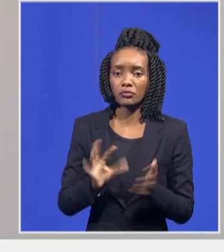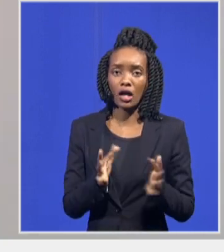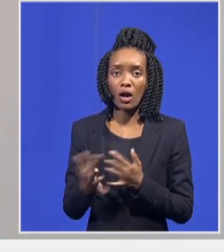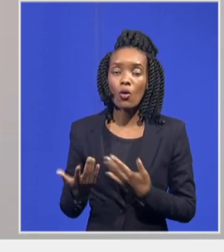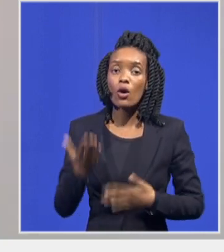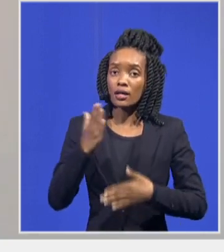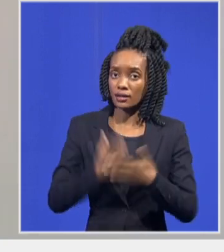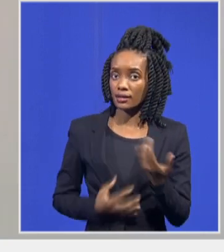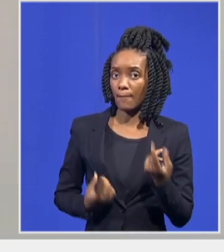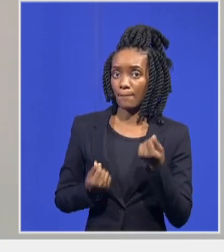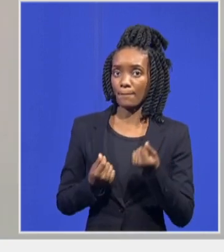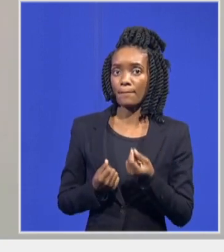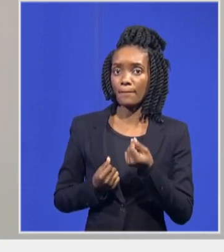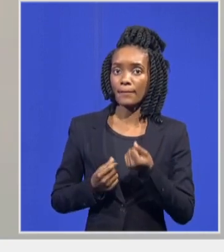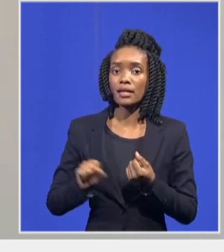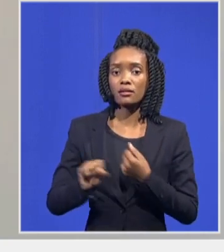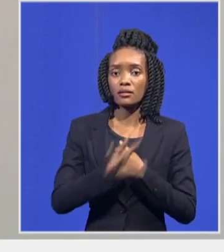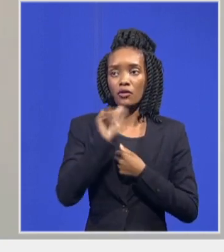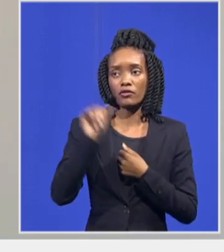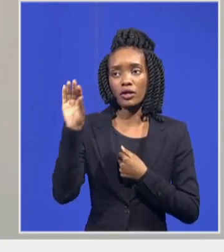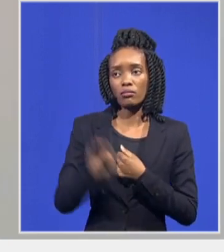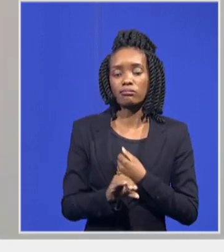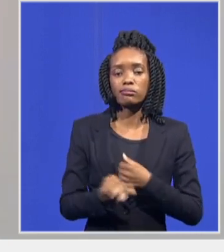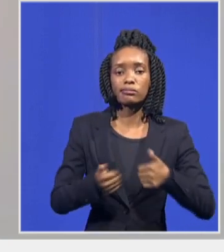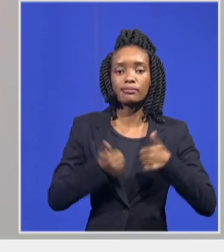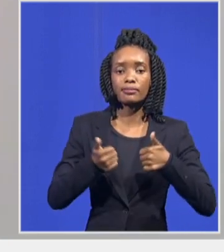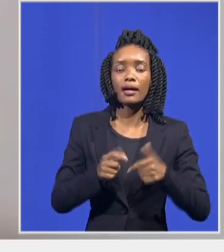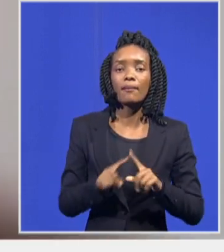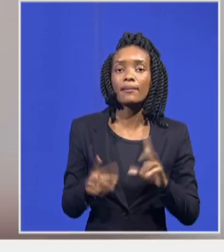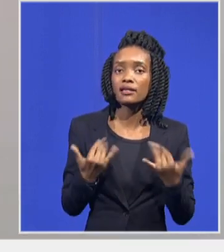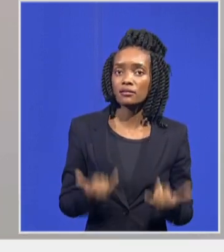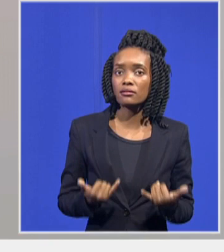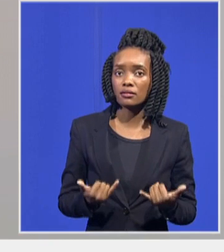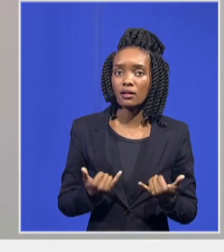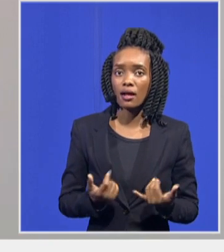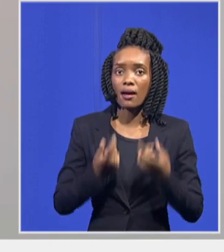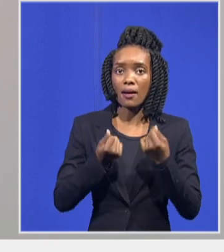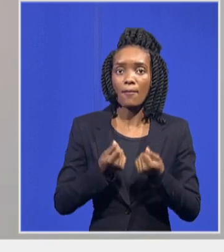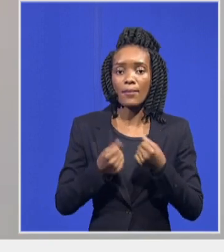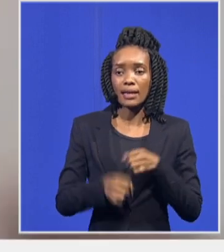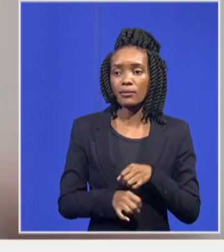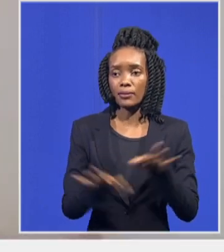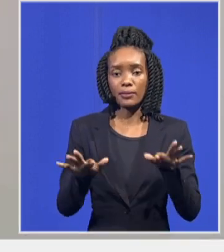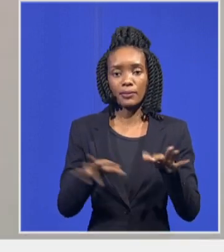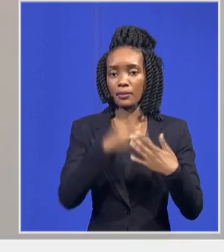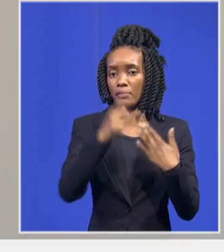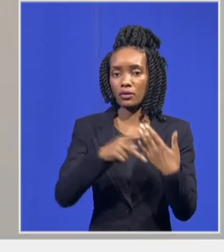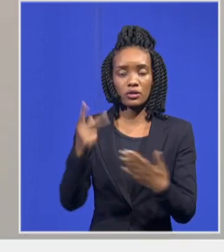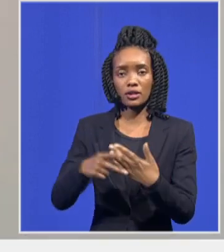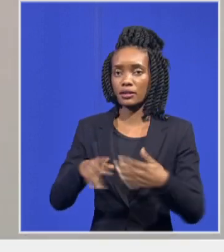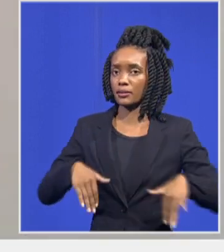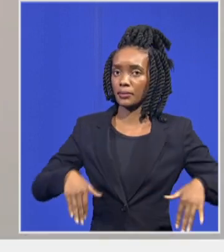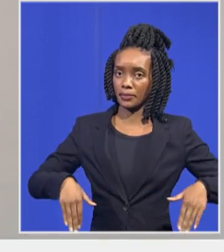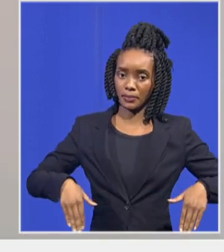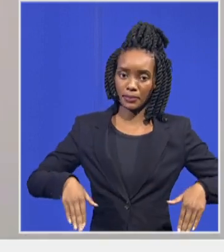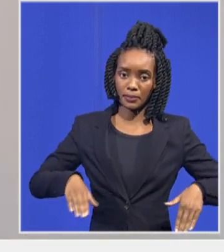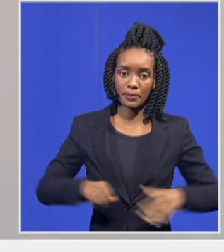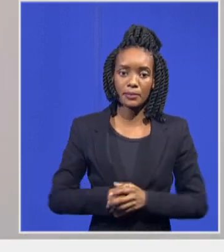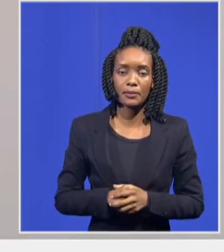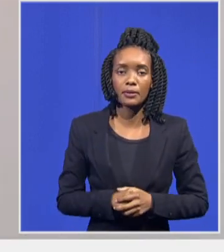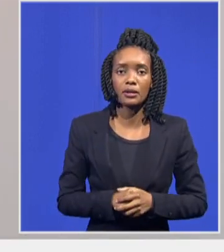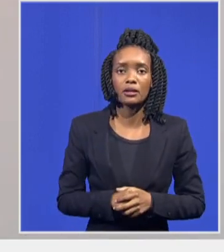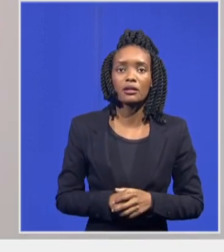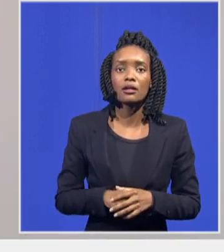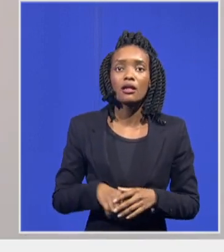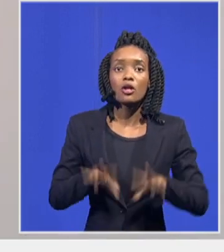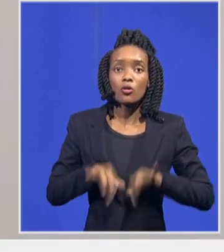come into South Africa, but at this point in time, monies have not flowed into particular projects until at such time we've completed and